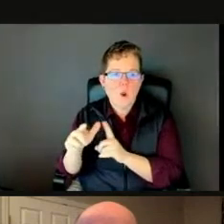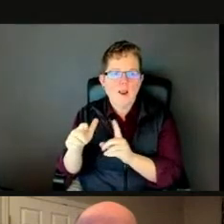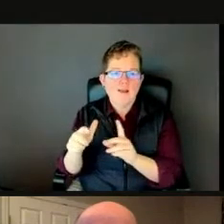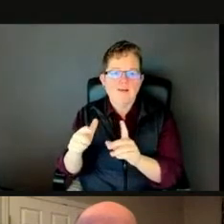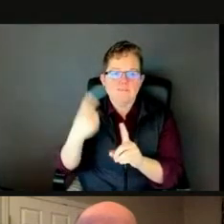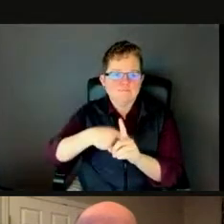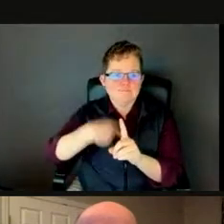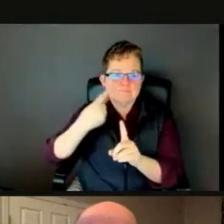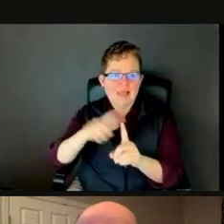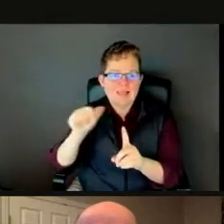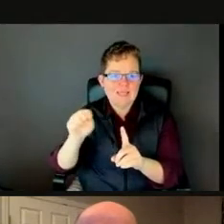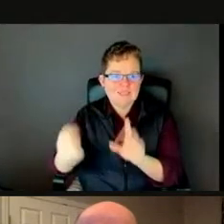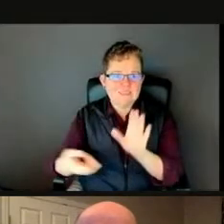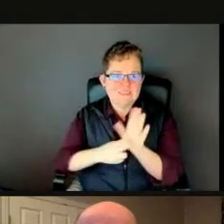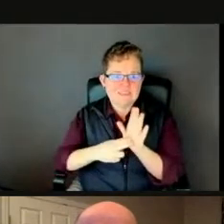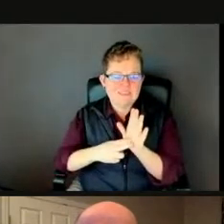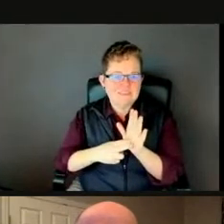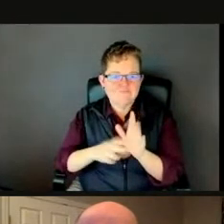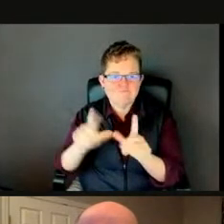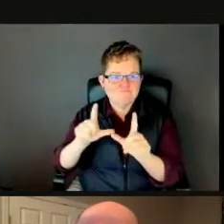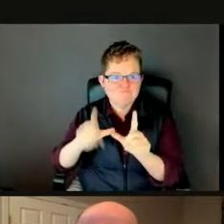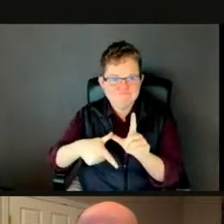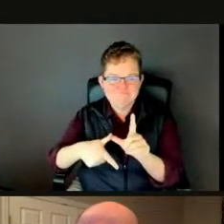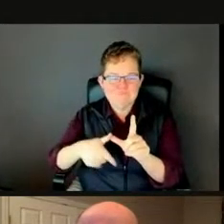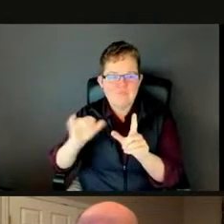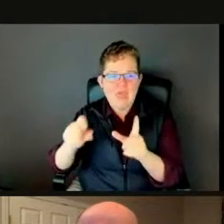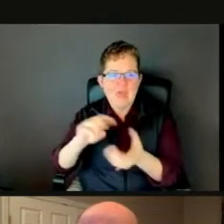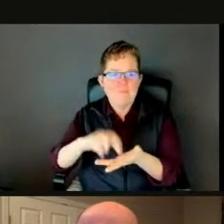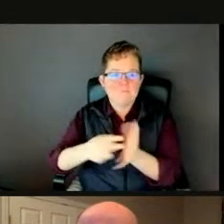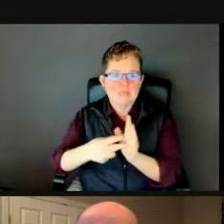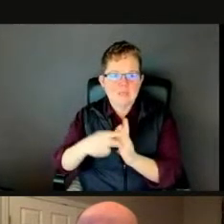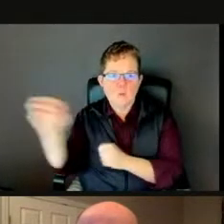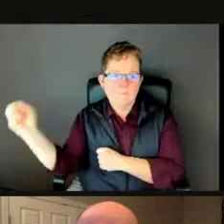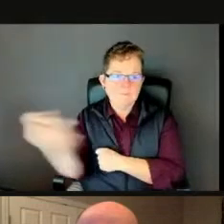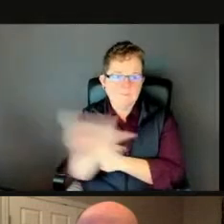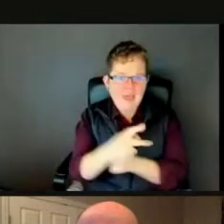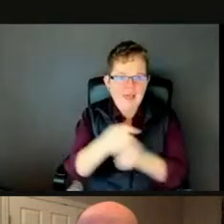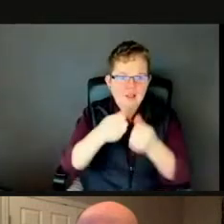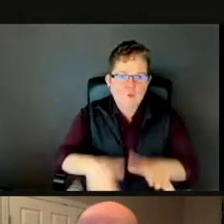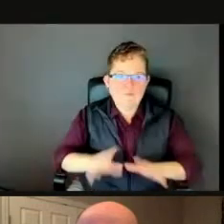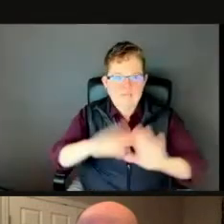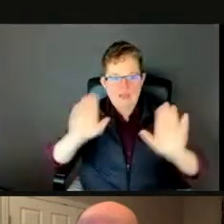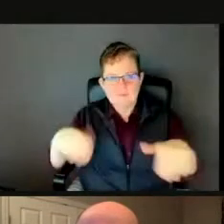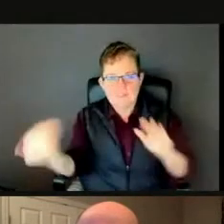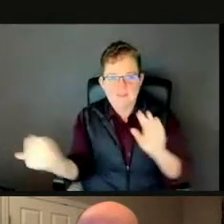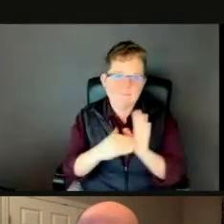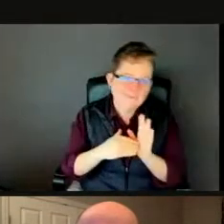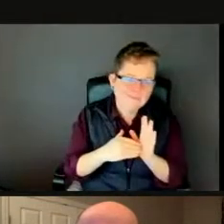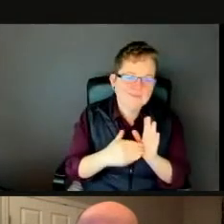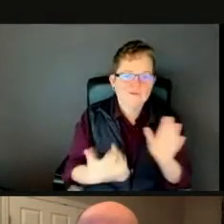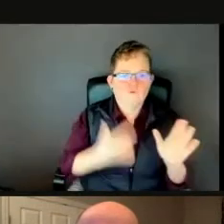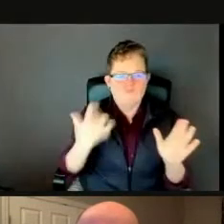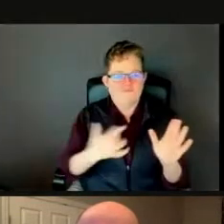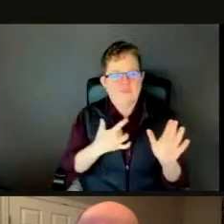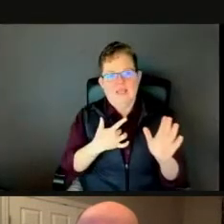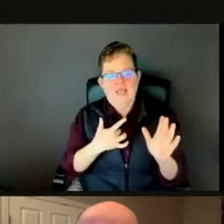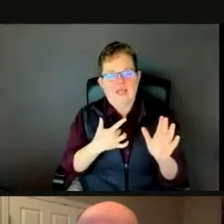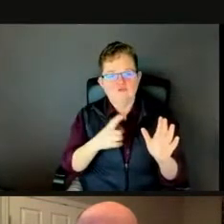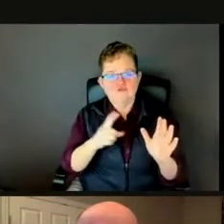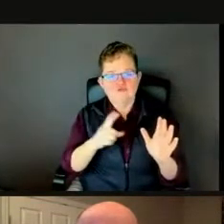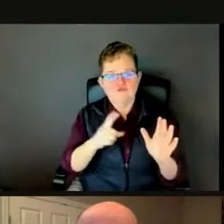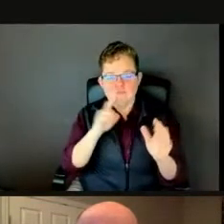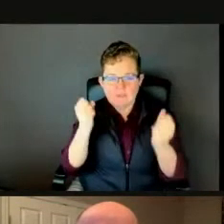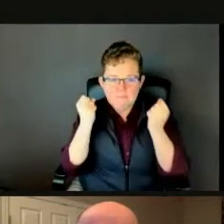situation, that then they become housed and they potentially could lose their housing again. So we feel as though this is a